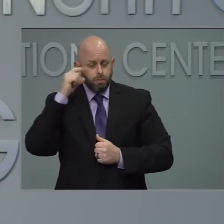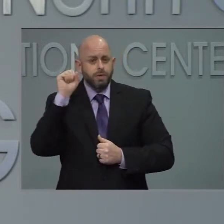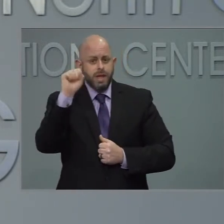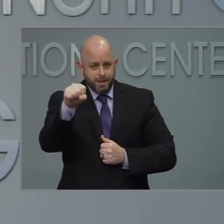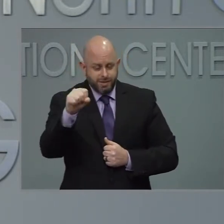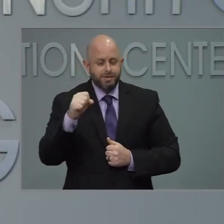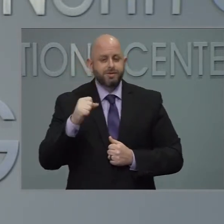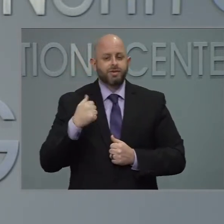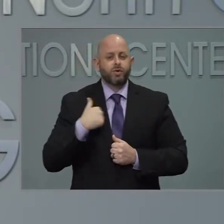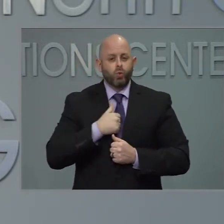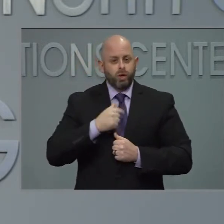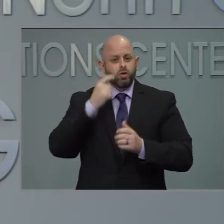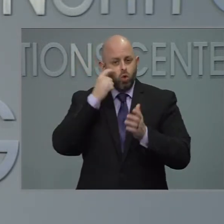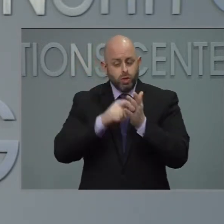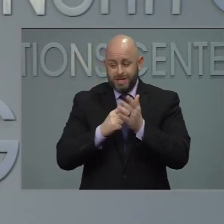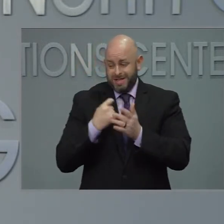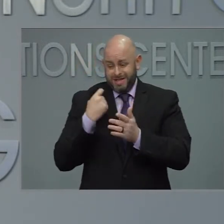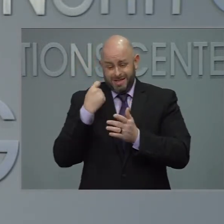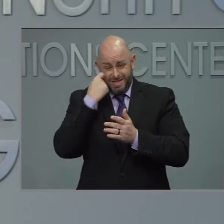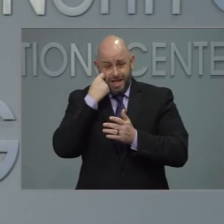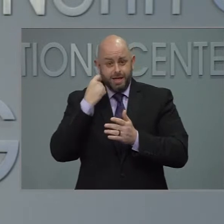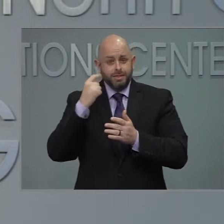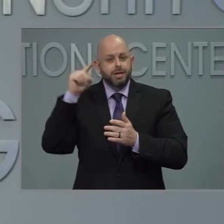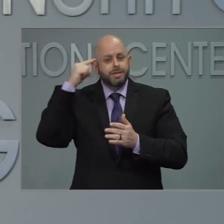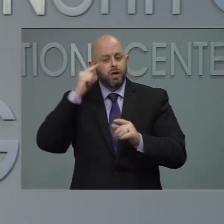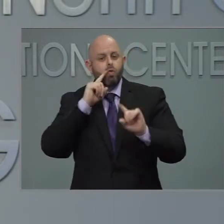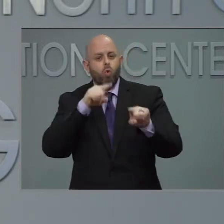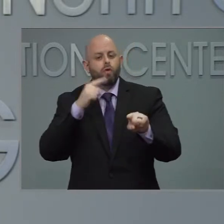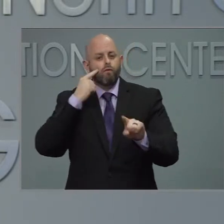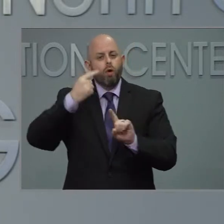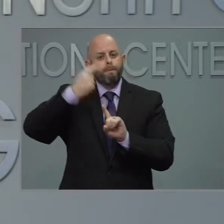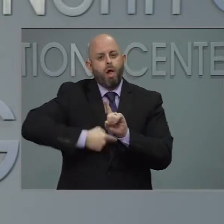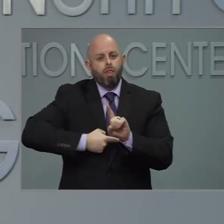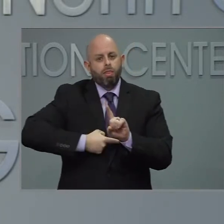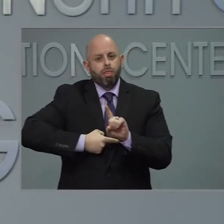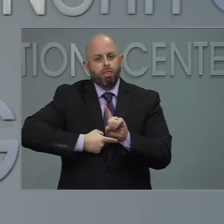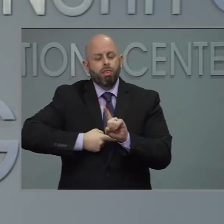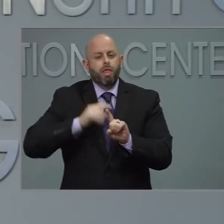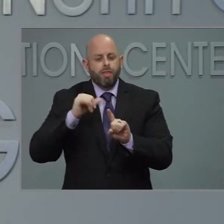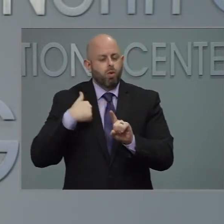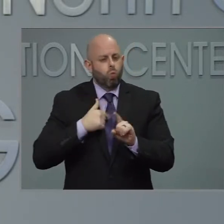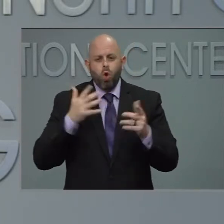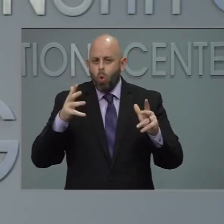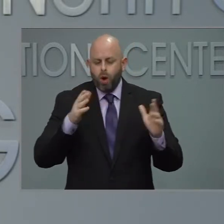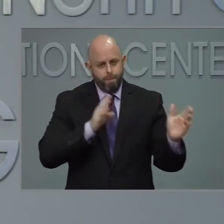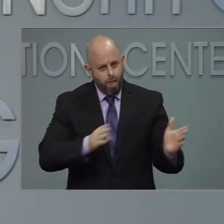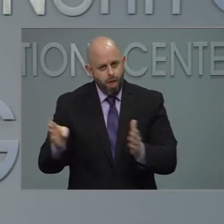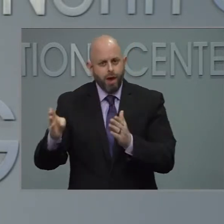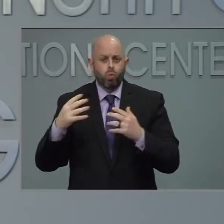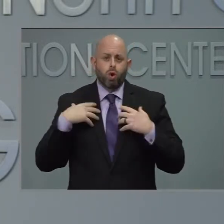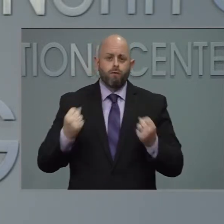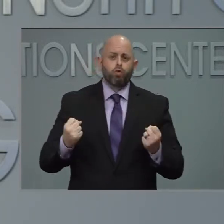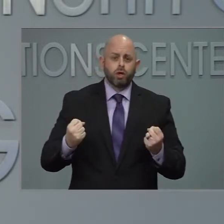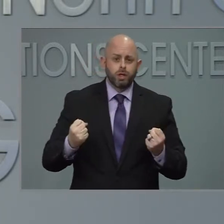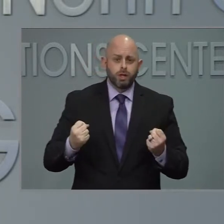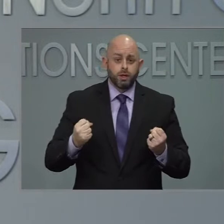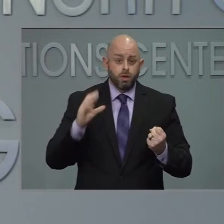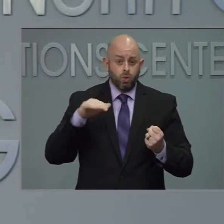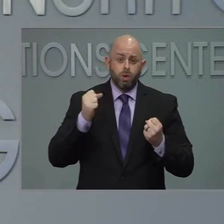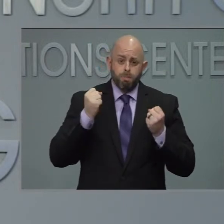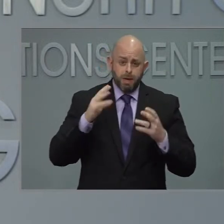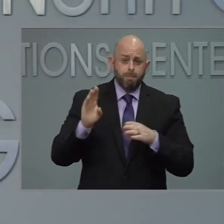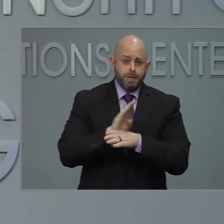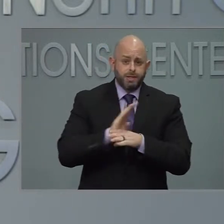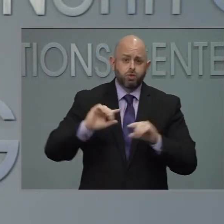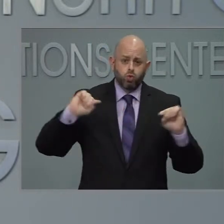and we're already planning our pandemic recovery, how we're going to help the businesses that have been hurt the